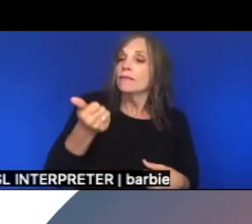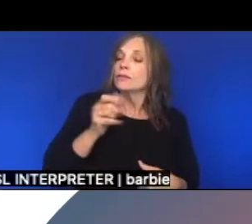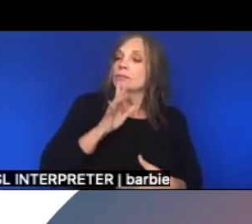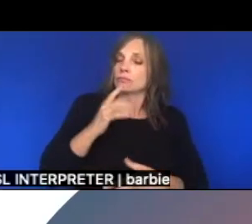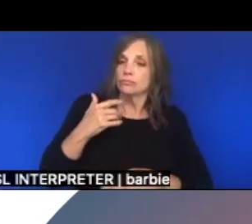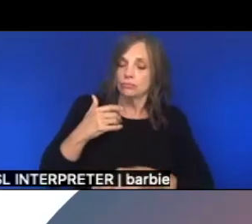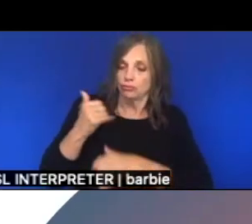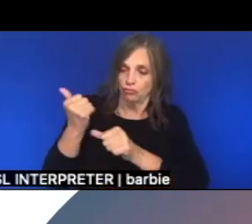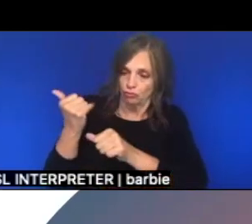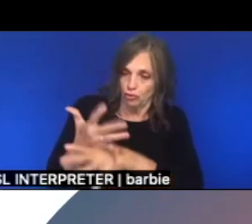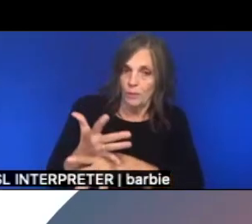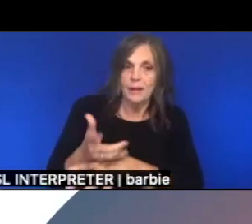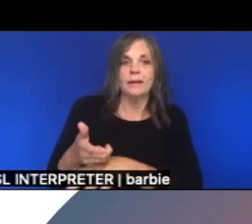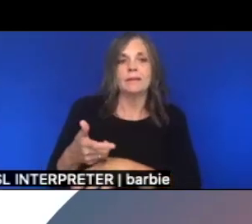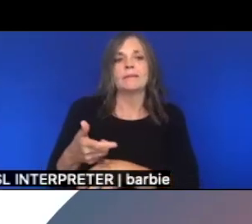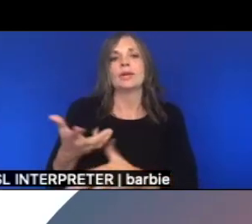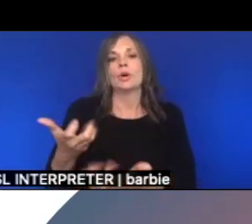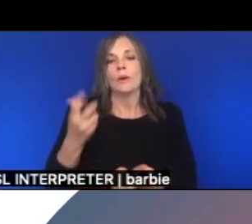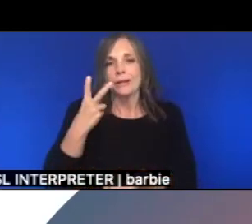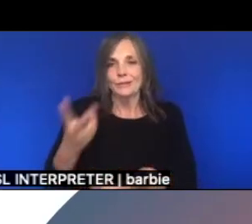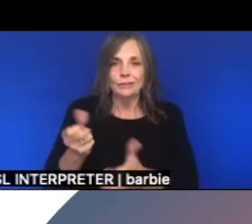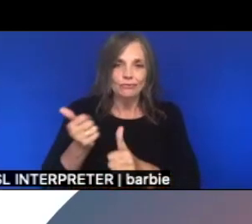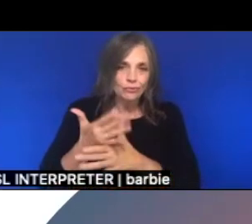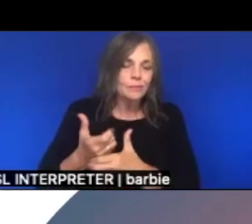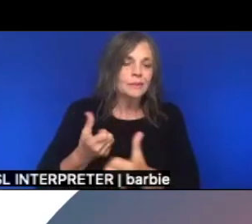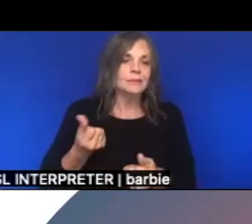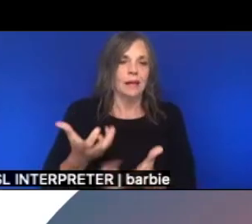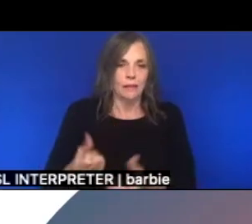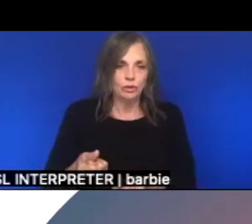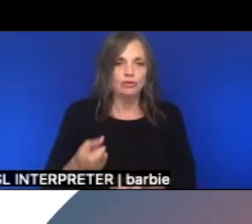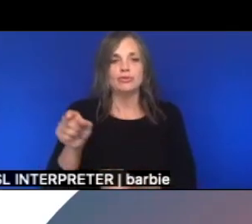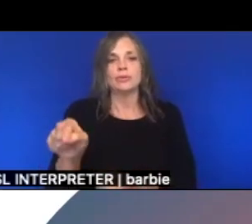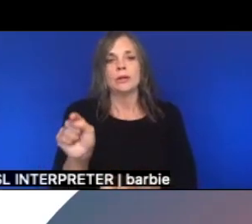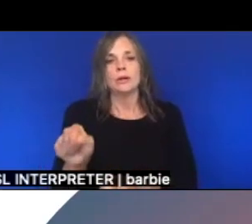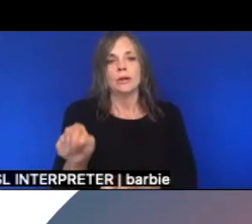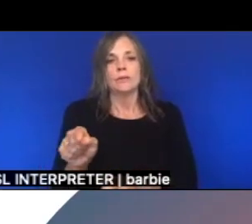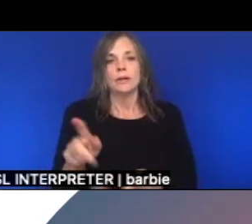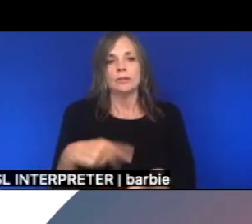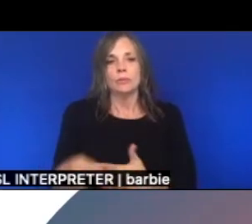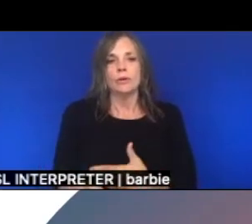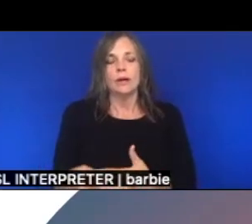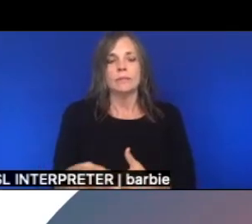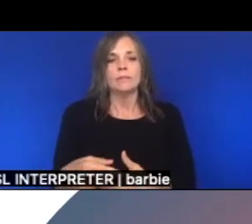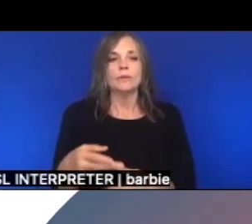sign language, I brought you here a program which is seeing instead of hearing, sehen statt